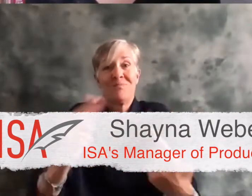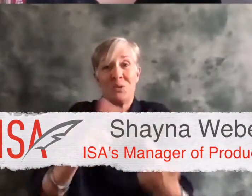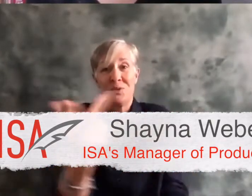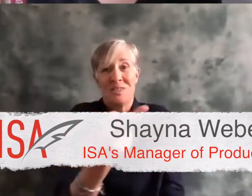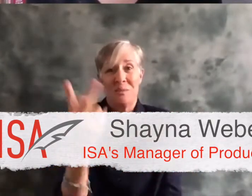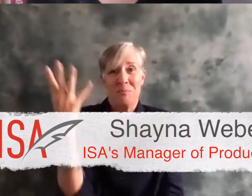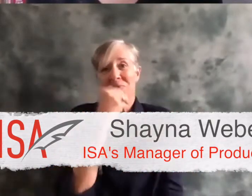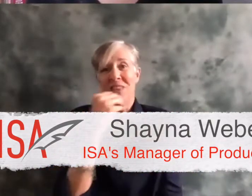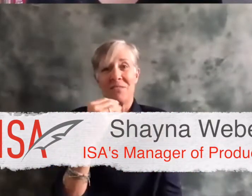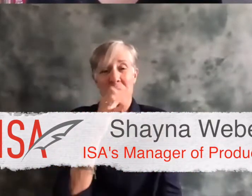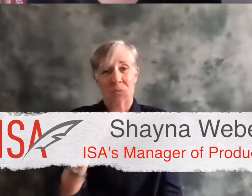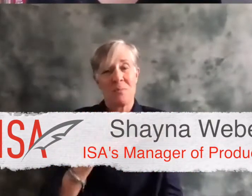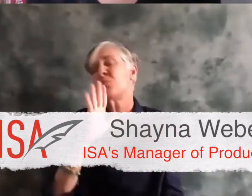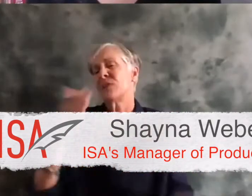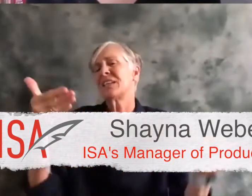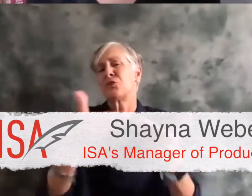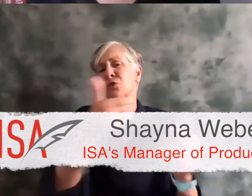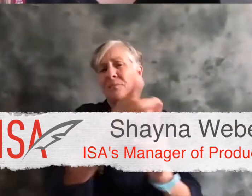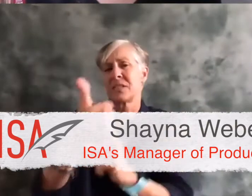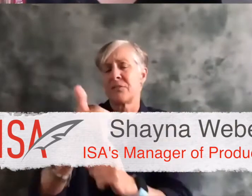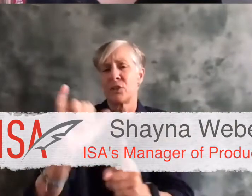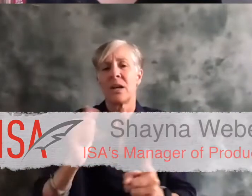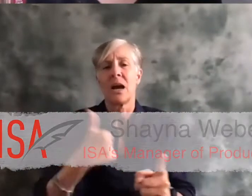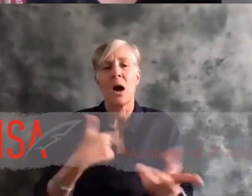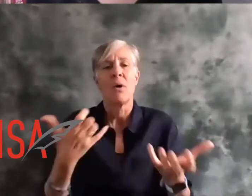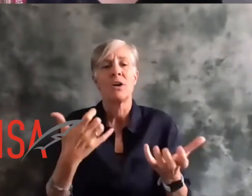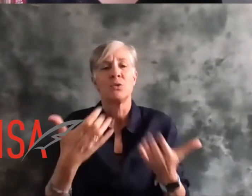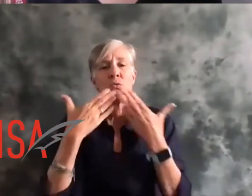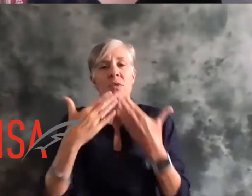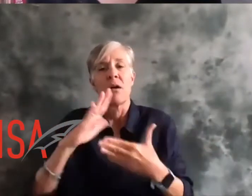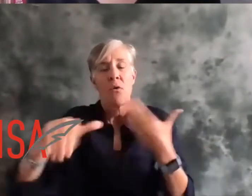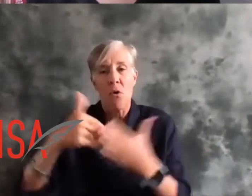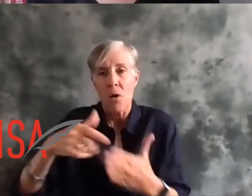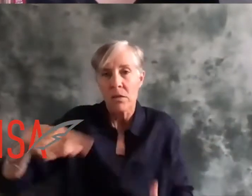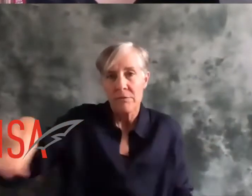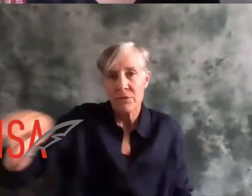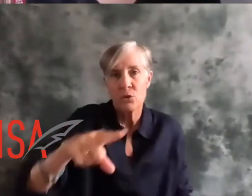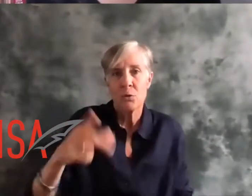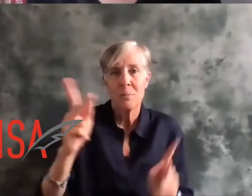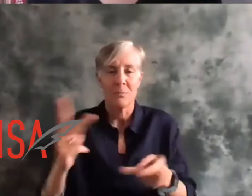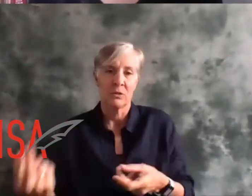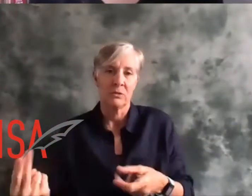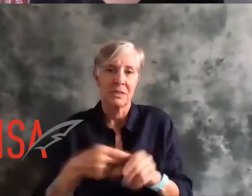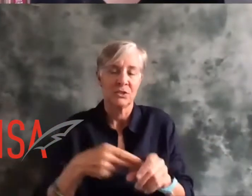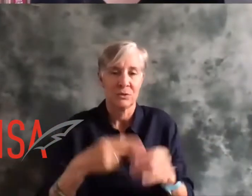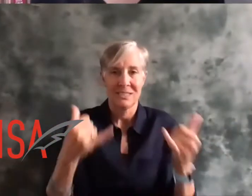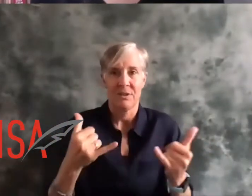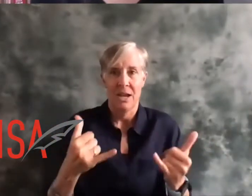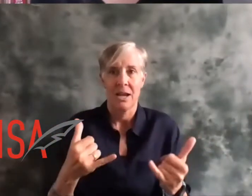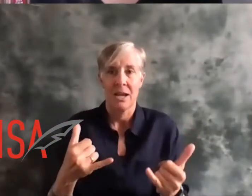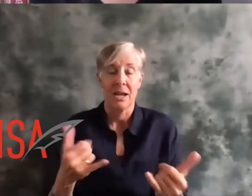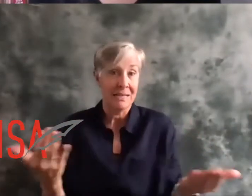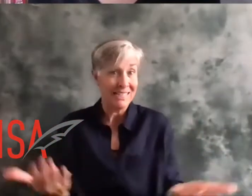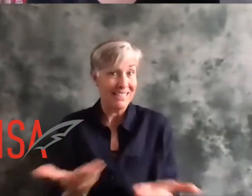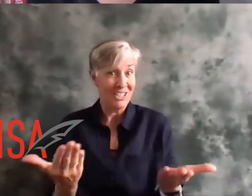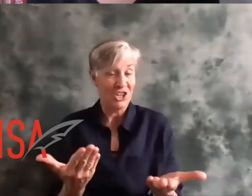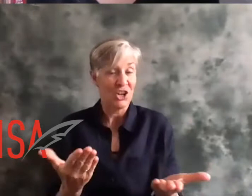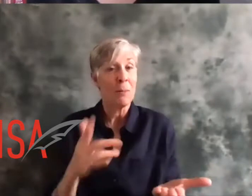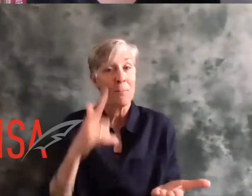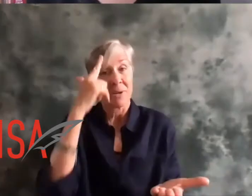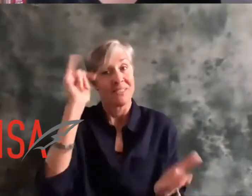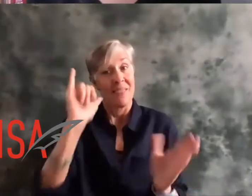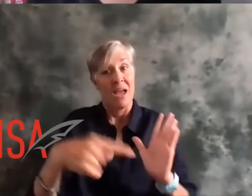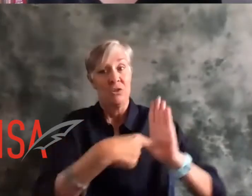women who are going to introduce themselves today, I would just like to thank all of you attendees who are here, because it shows